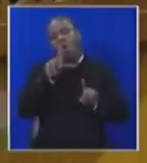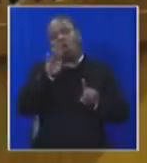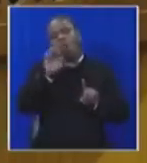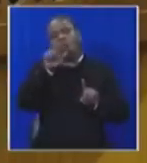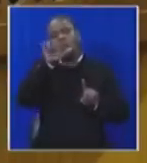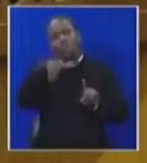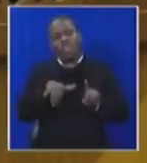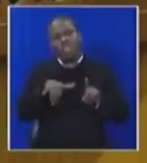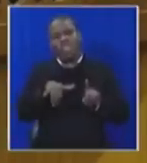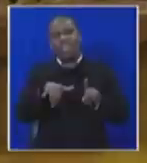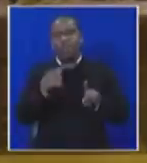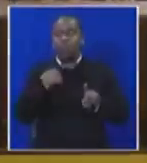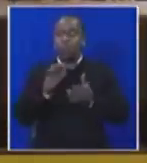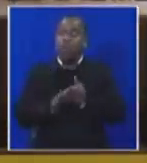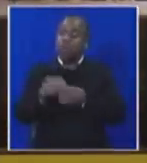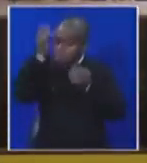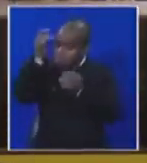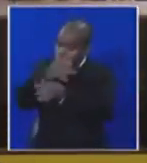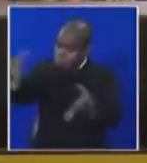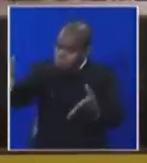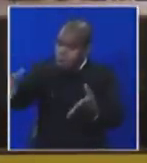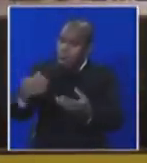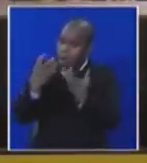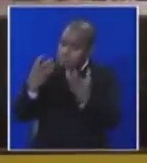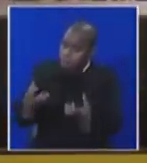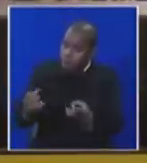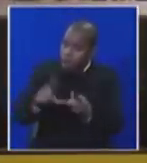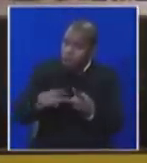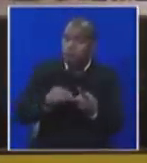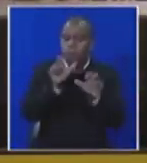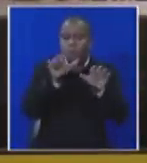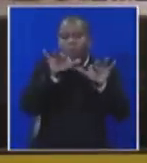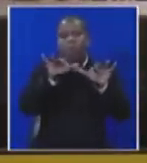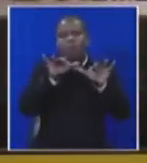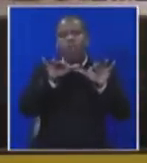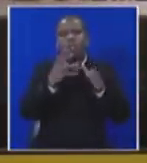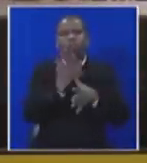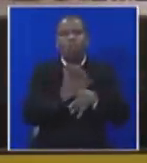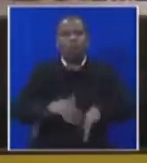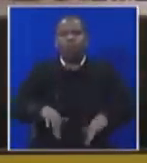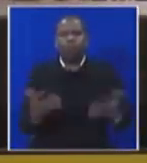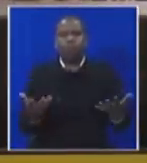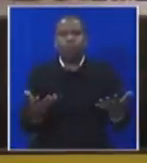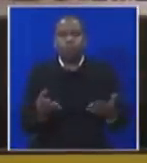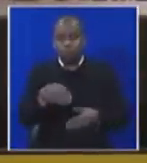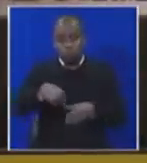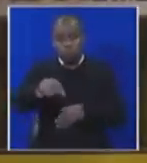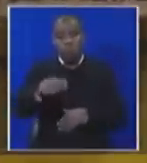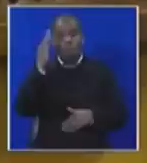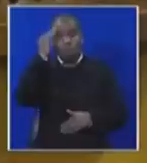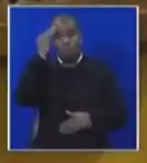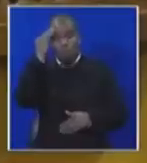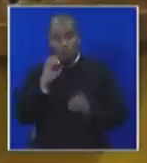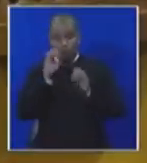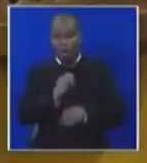"You have not convinced the poor and jobless that anything will be better," close quote. You will know this in August, Honourable President, when